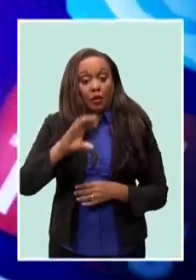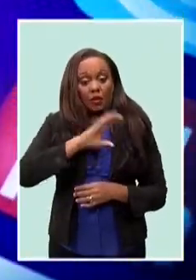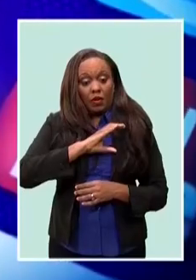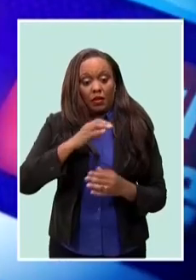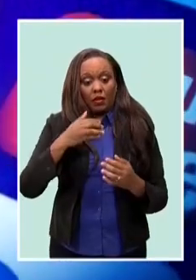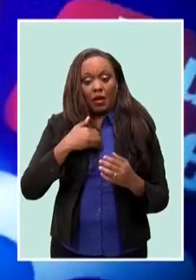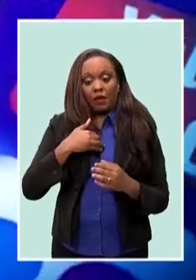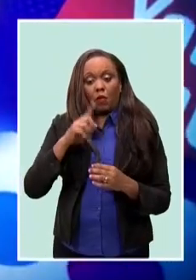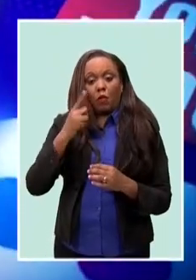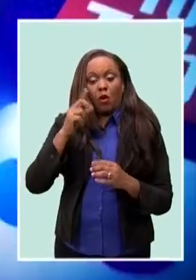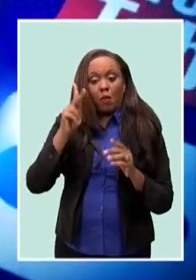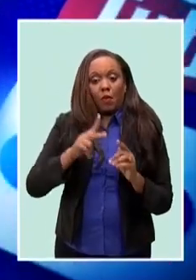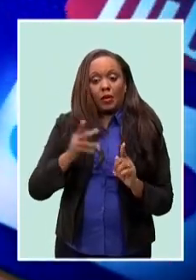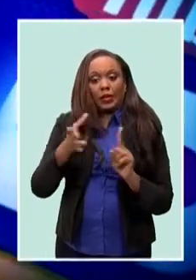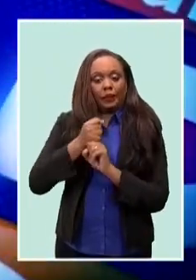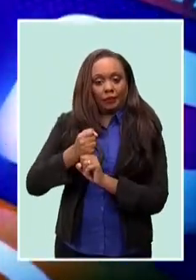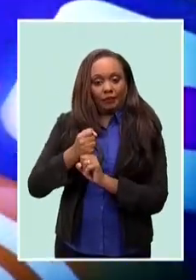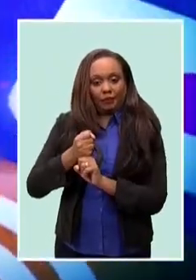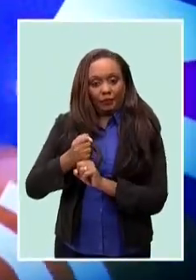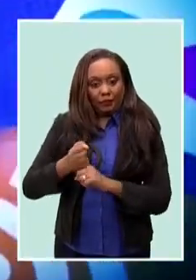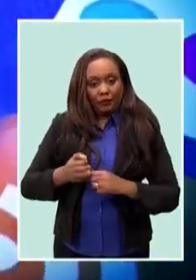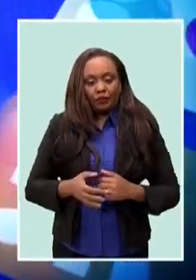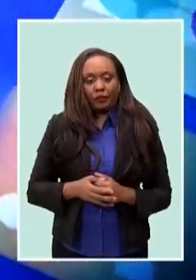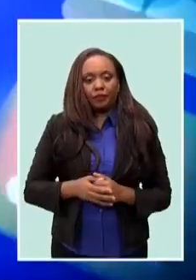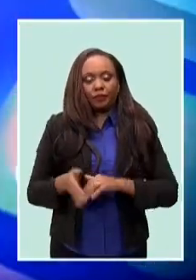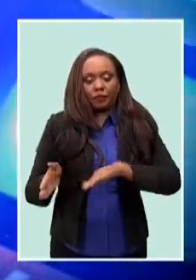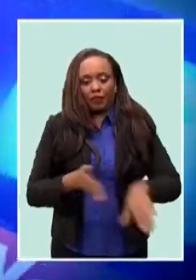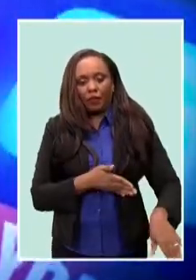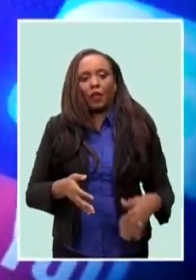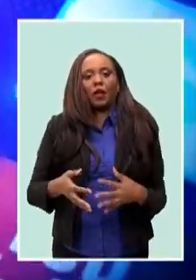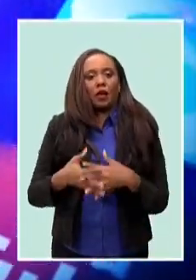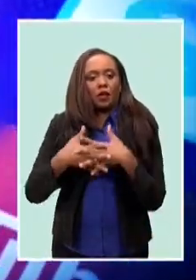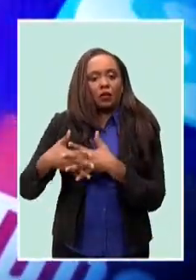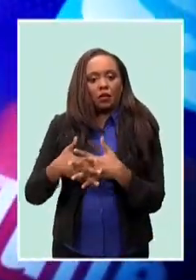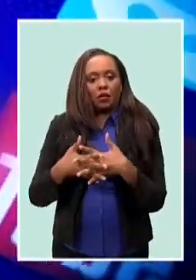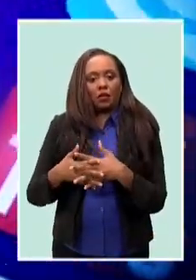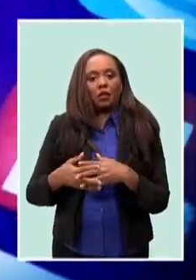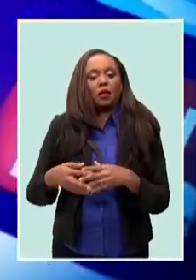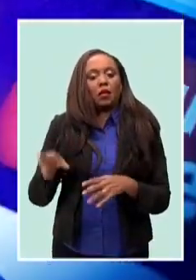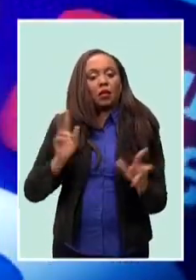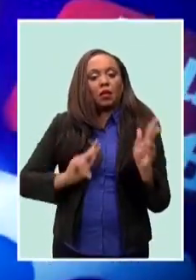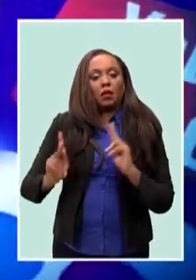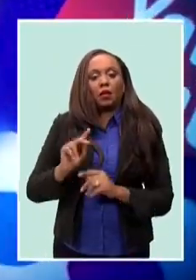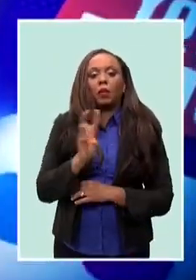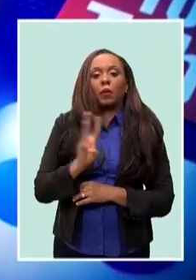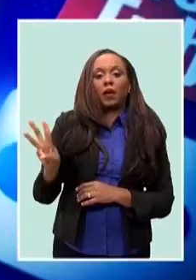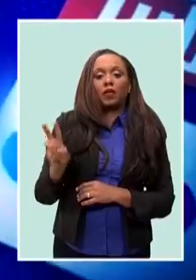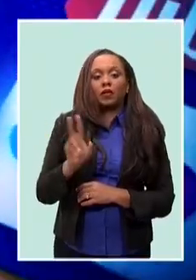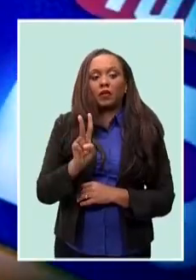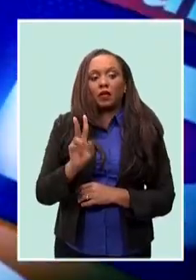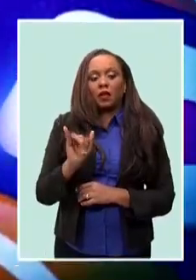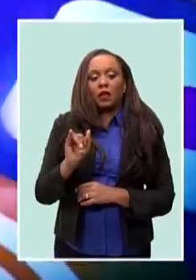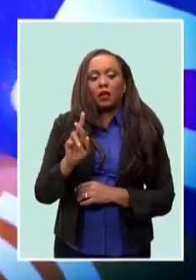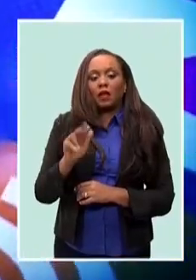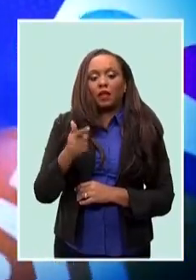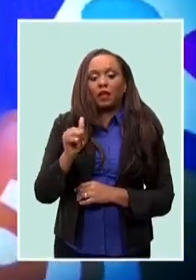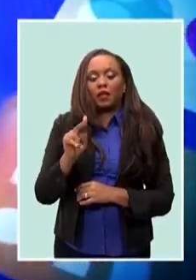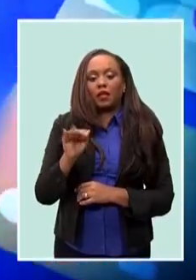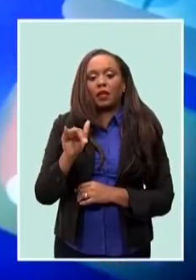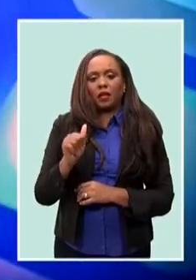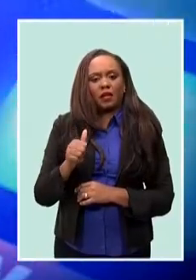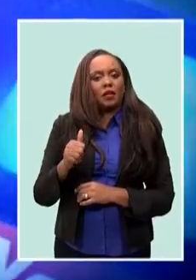in custody. Now, over to the United States, where parishioners in West Virginia have also been dealing with damage